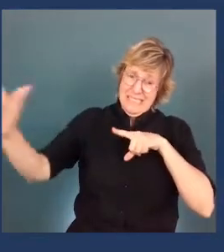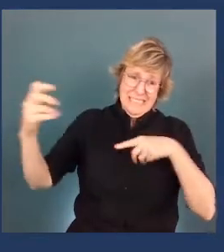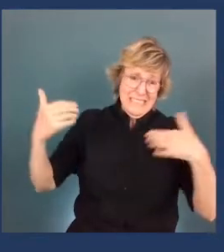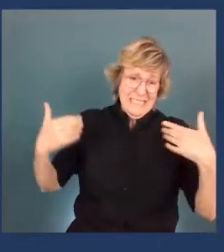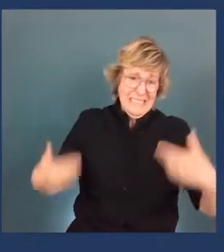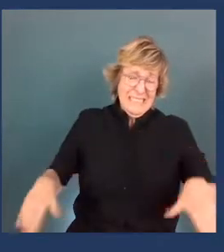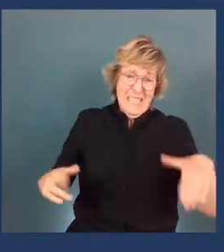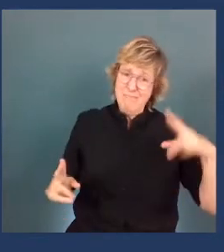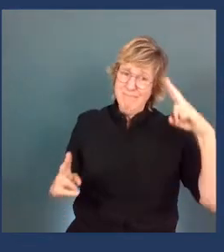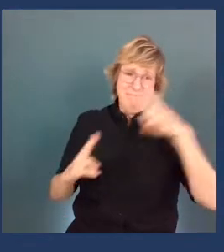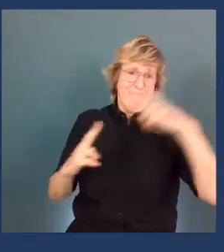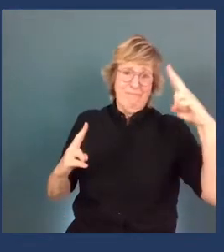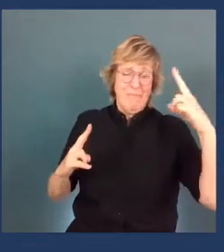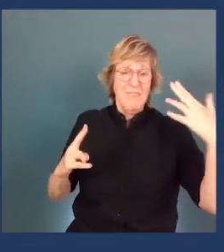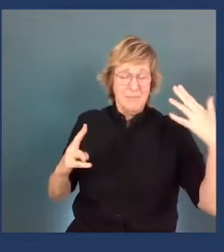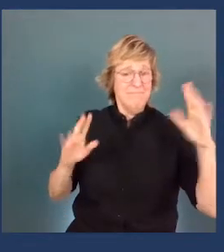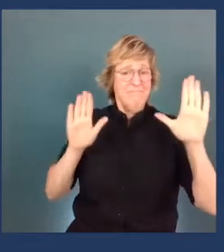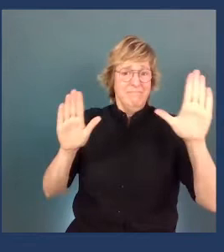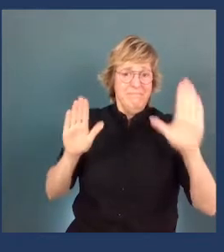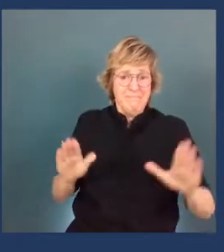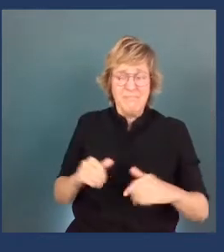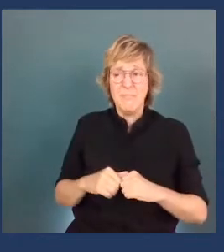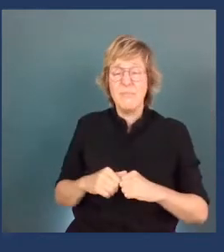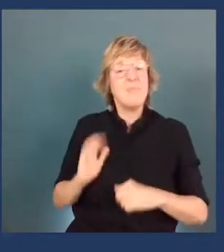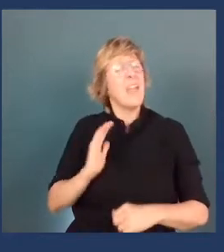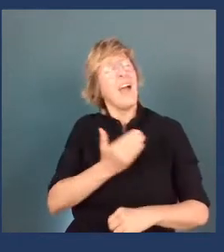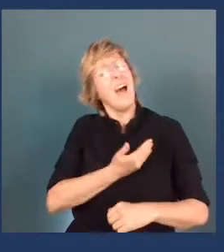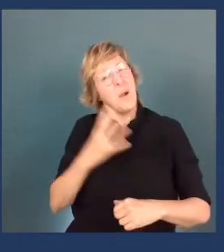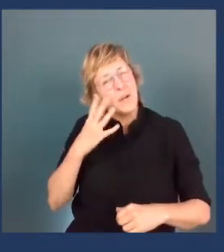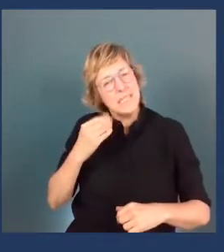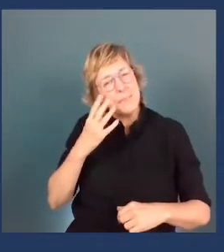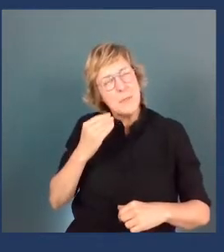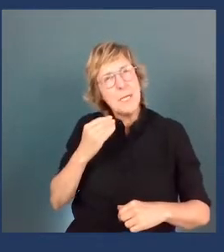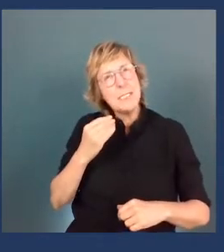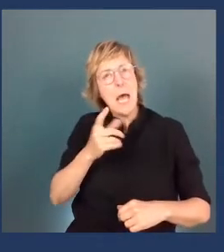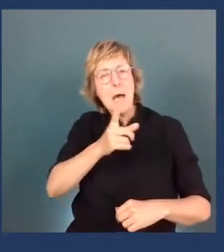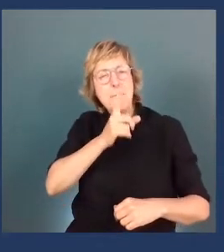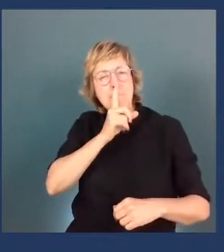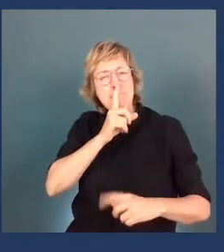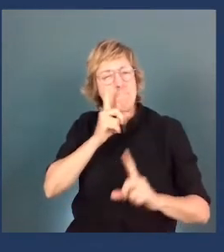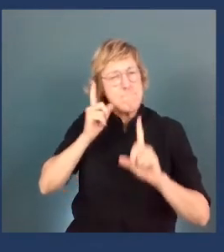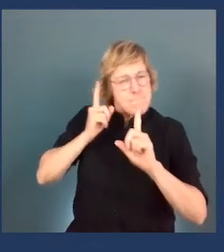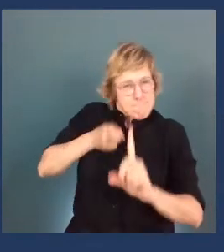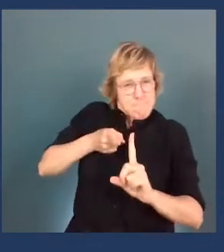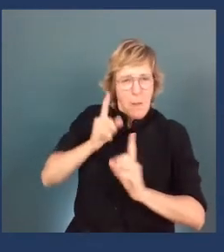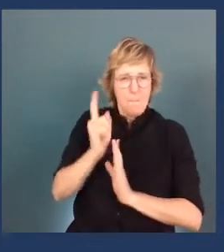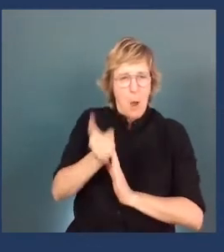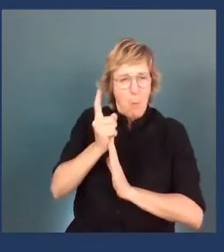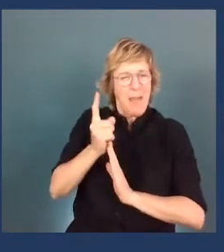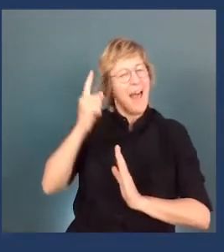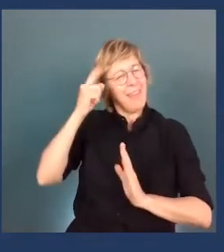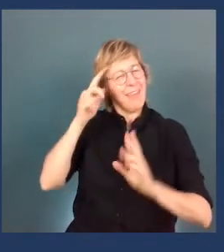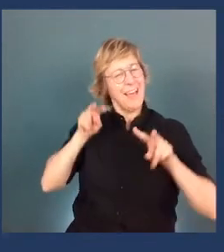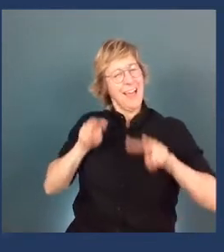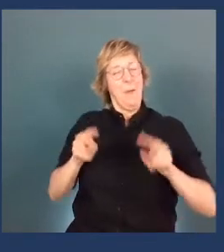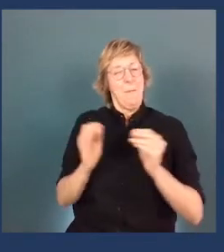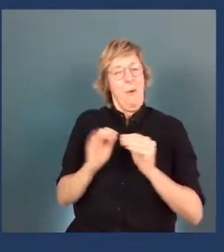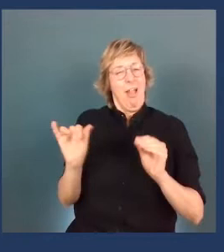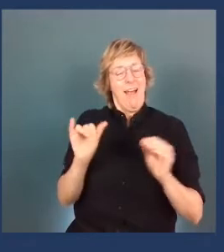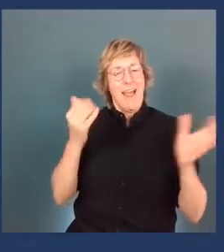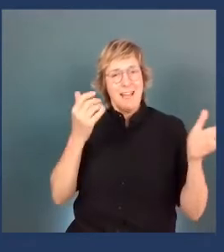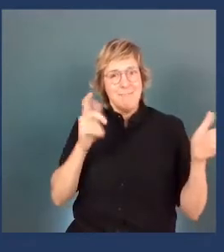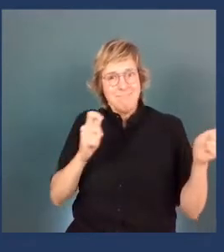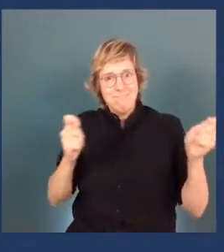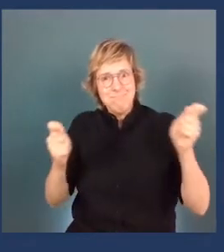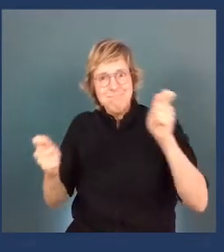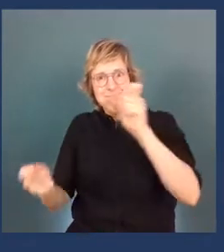was brilliant. When I think about our experience, it's probably less about a moment and more about a movement. But